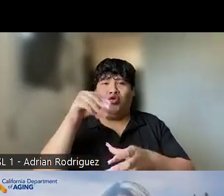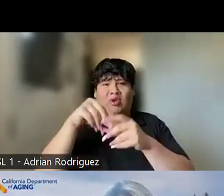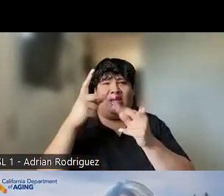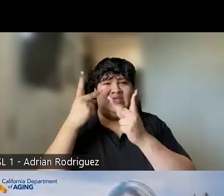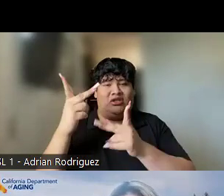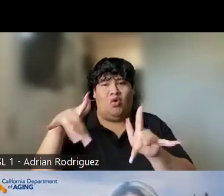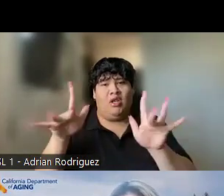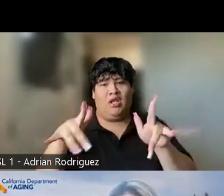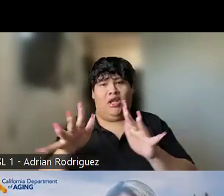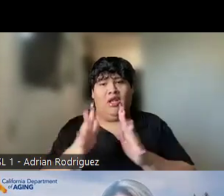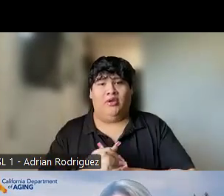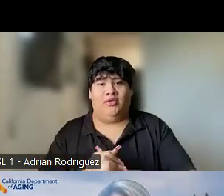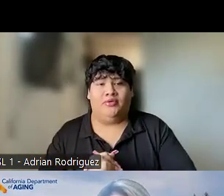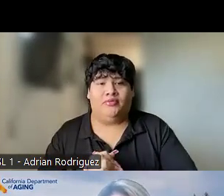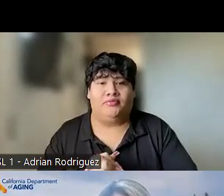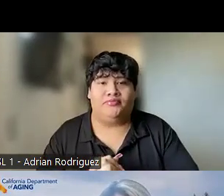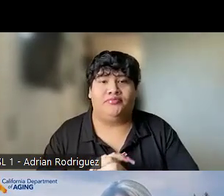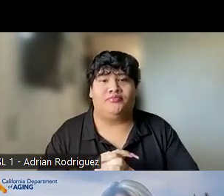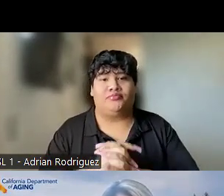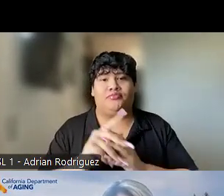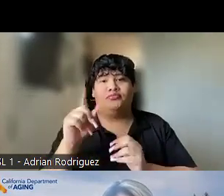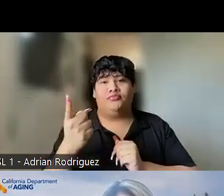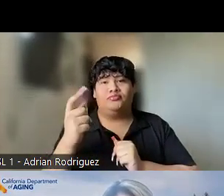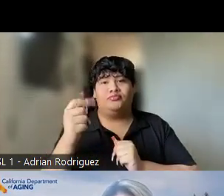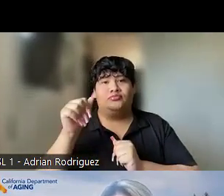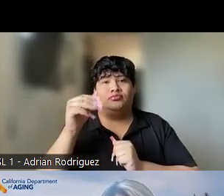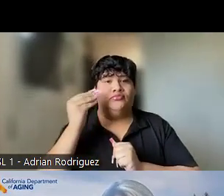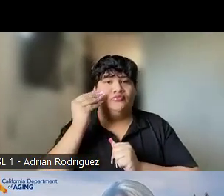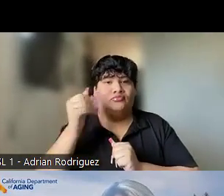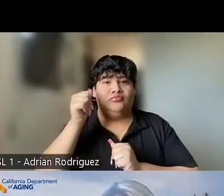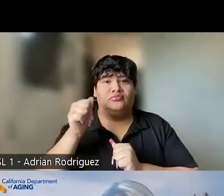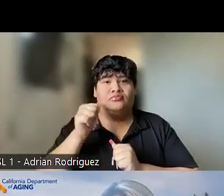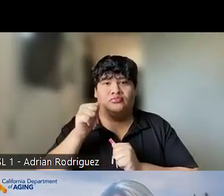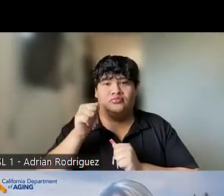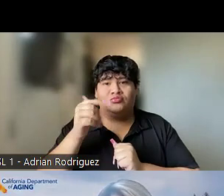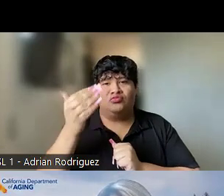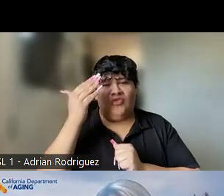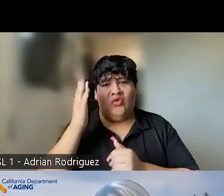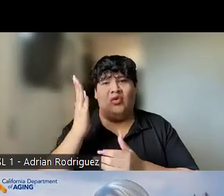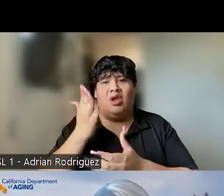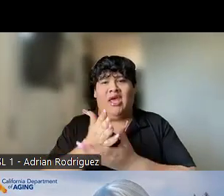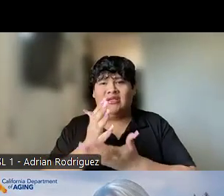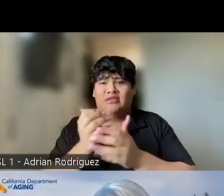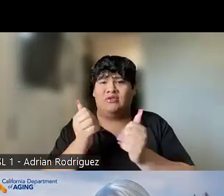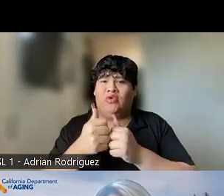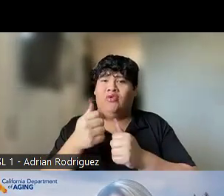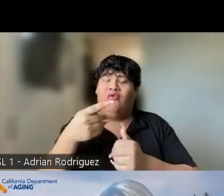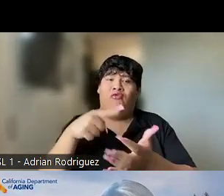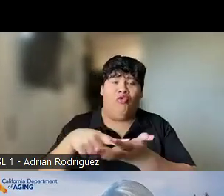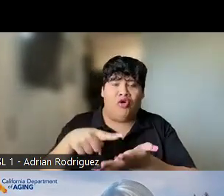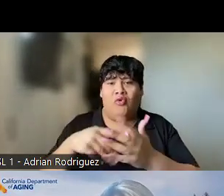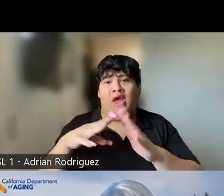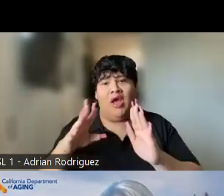goal 1, housing for all ages and stages. So we all know that access to affordable and accessible housing